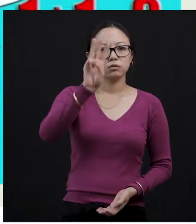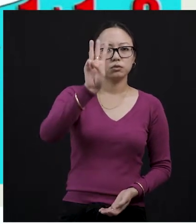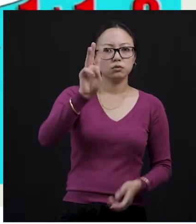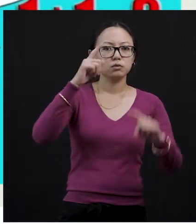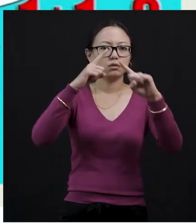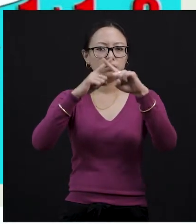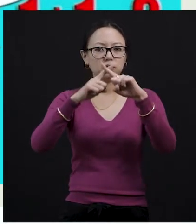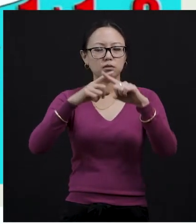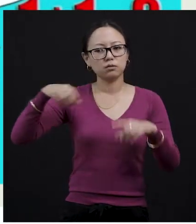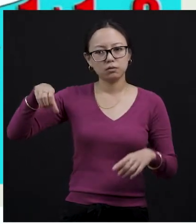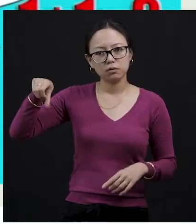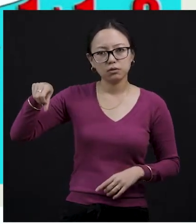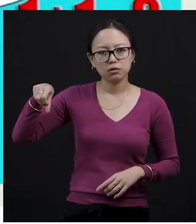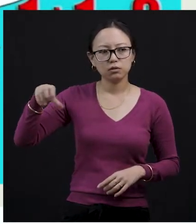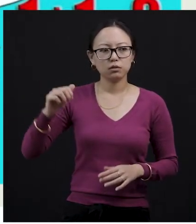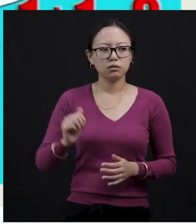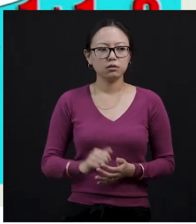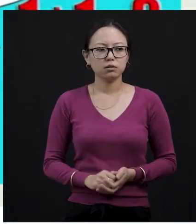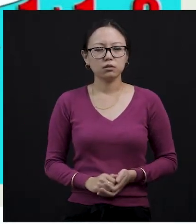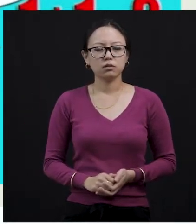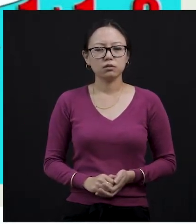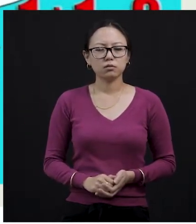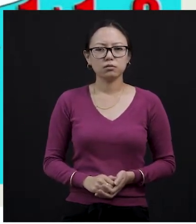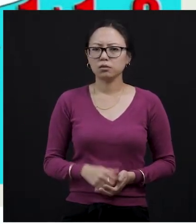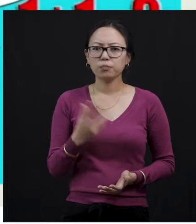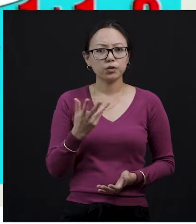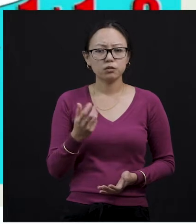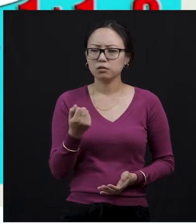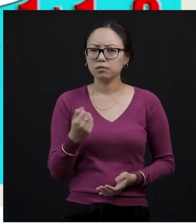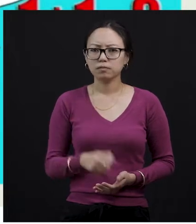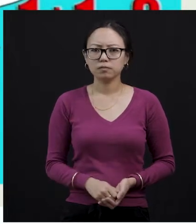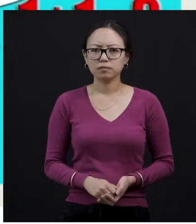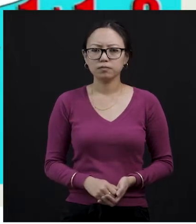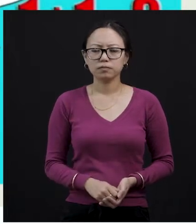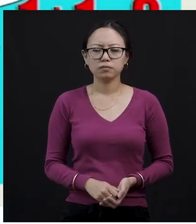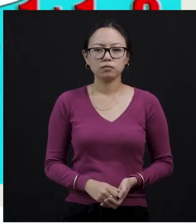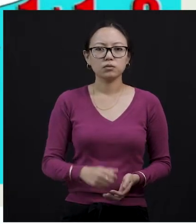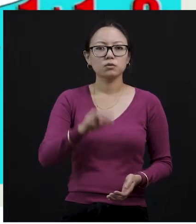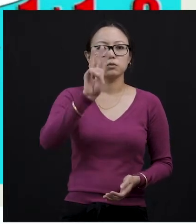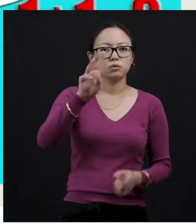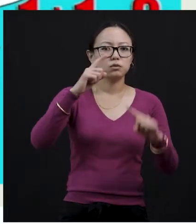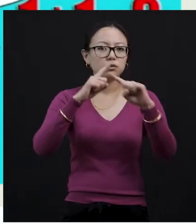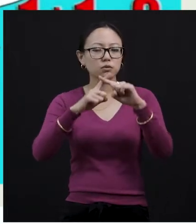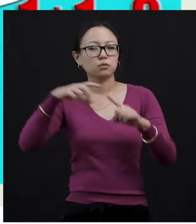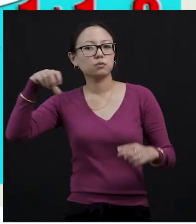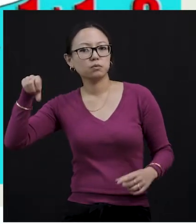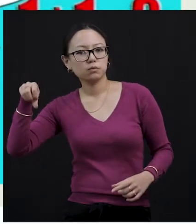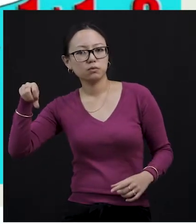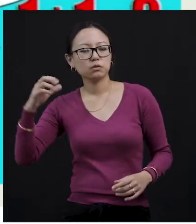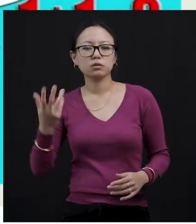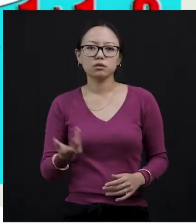3 into 9, right? So how much it is, students? 3 into 9 are, it